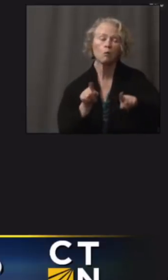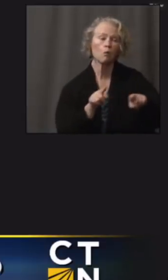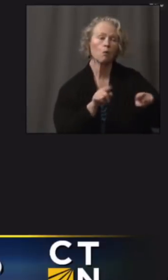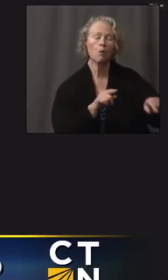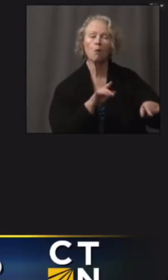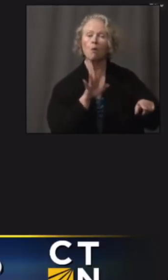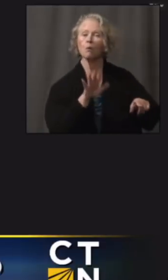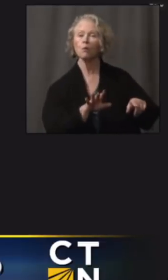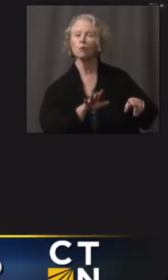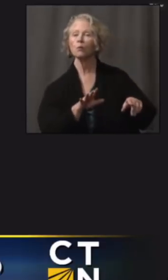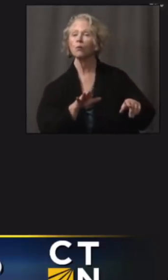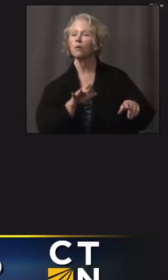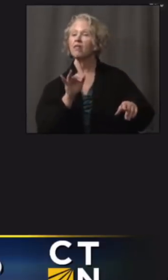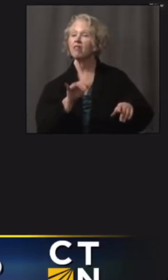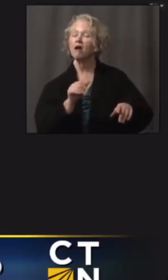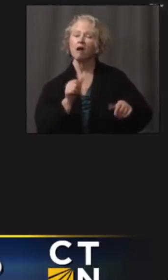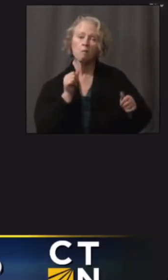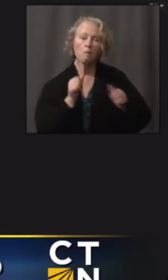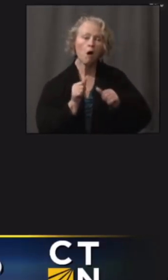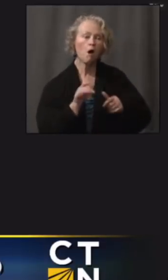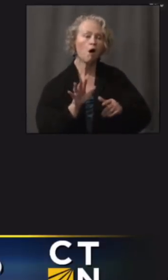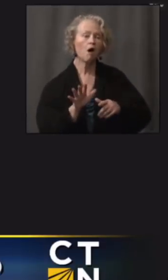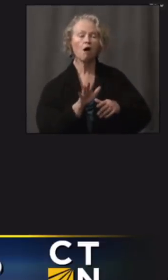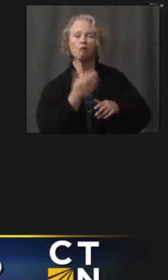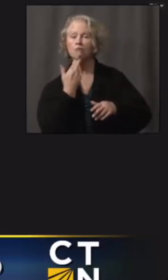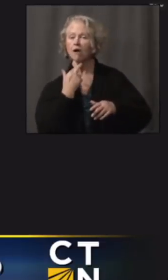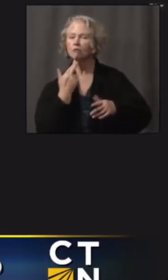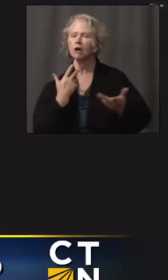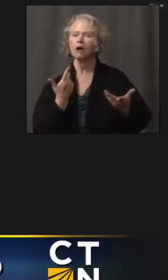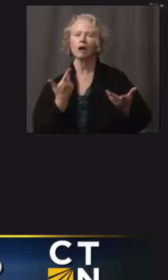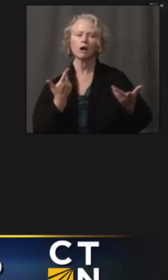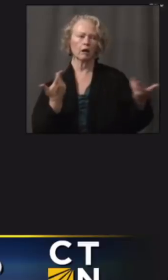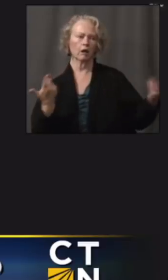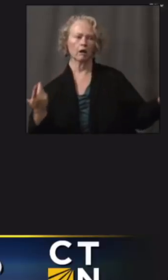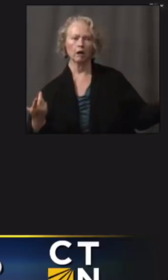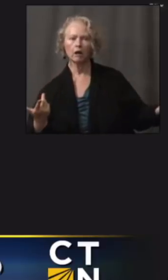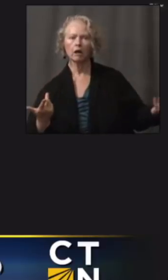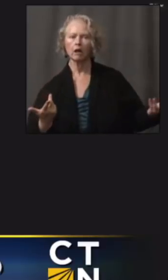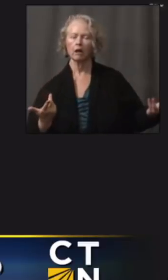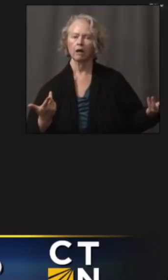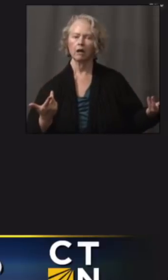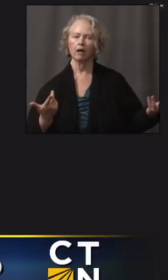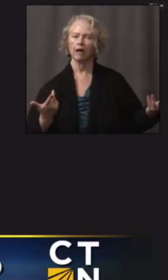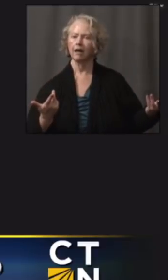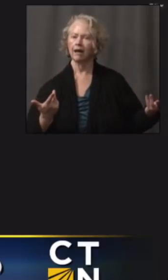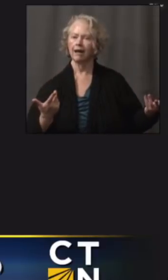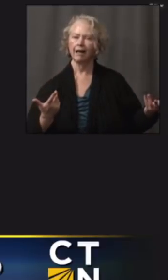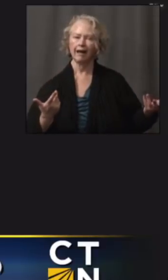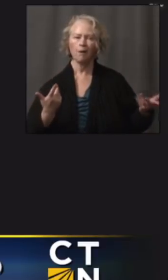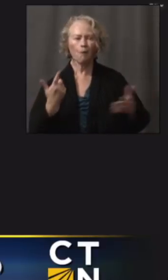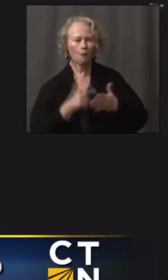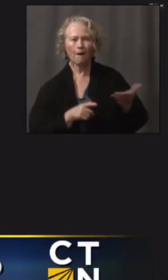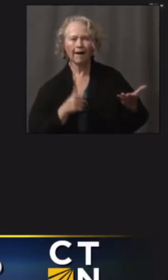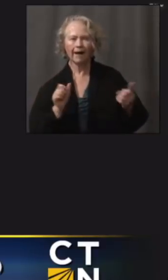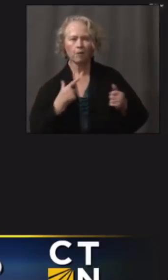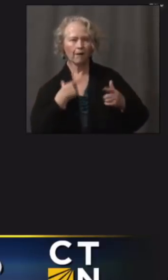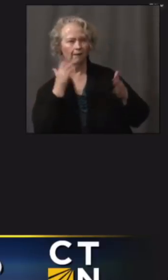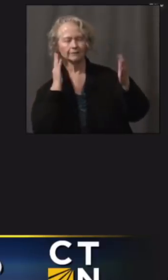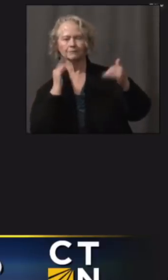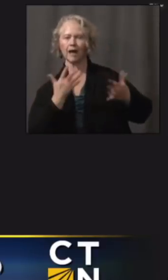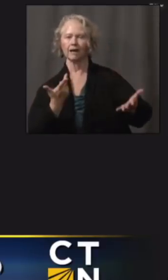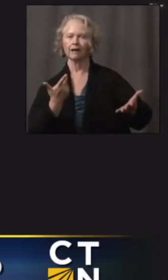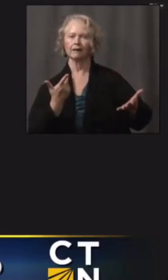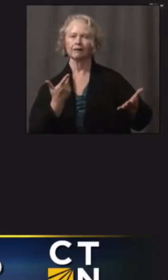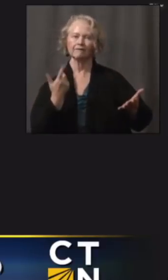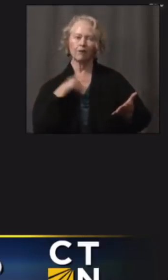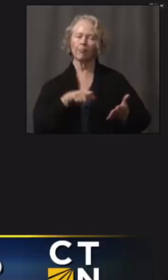restaurant and bar in the community to make sure they're following their capacity limit, can you sort of help frame what's a reasonable expectation for